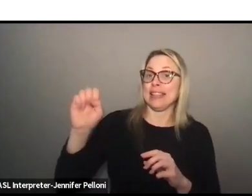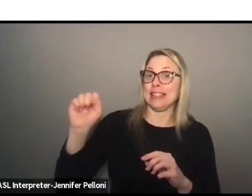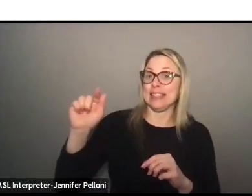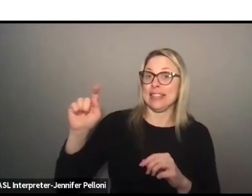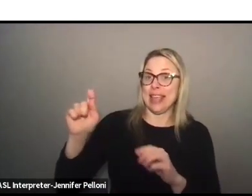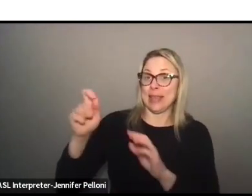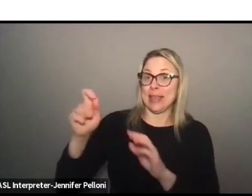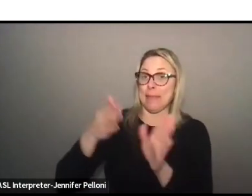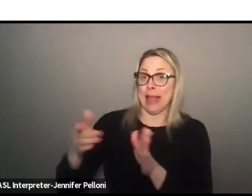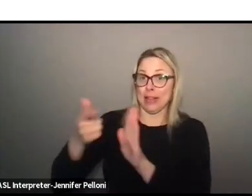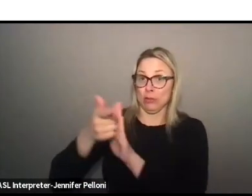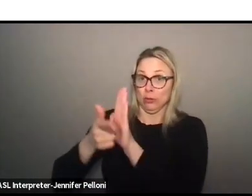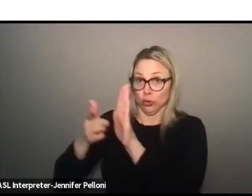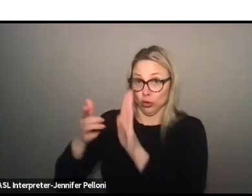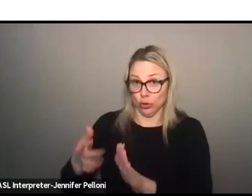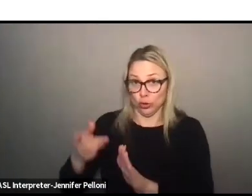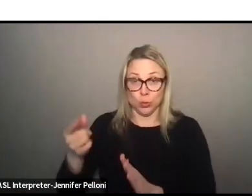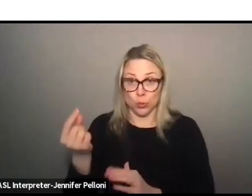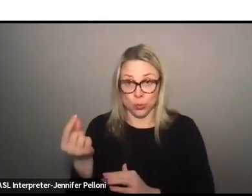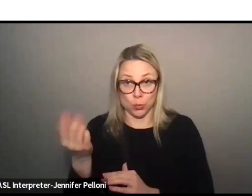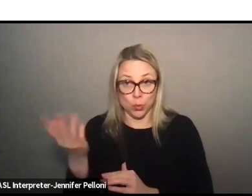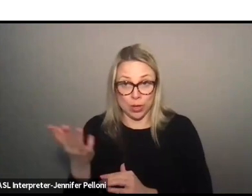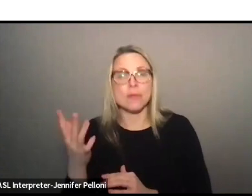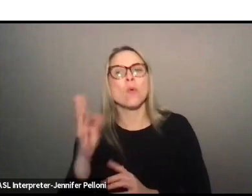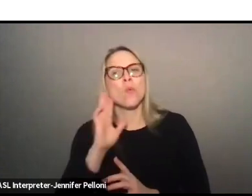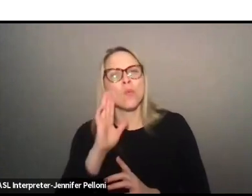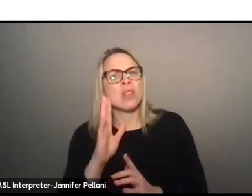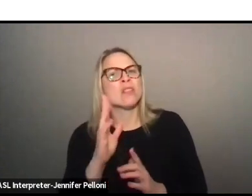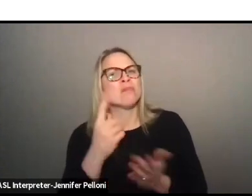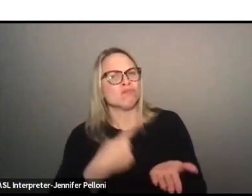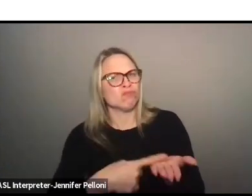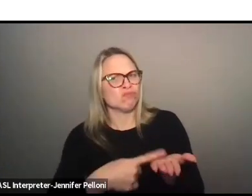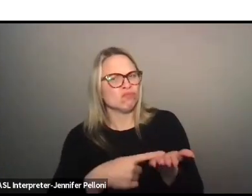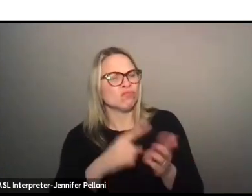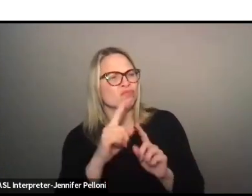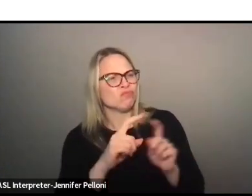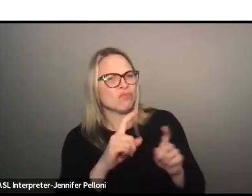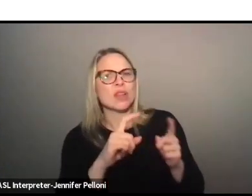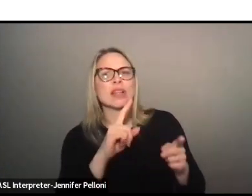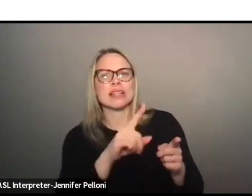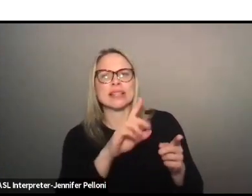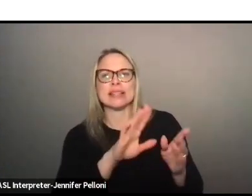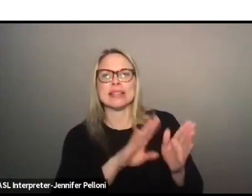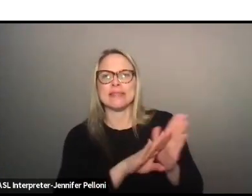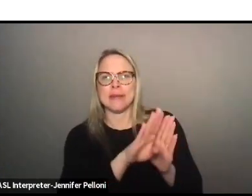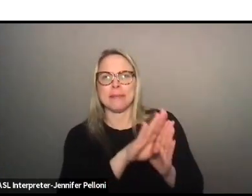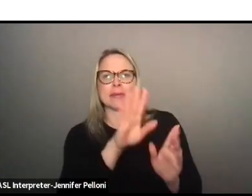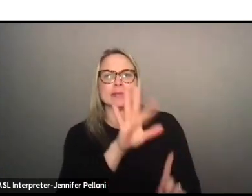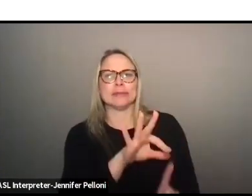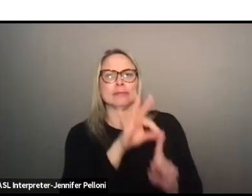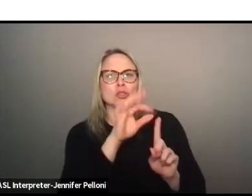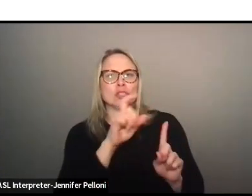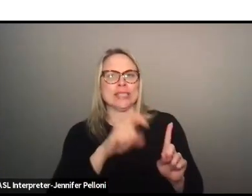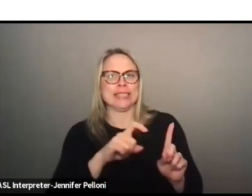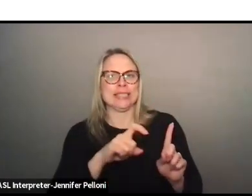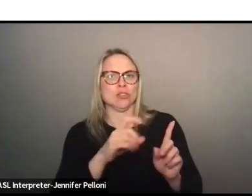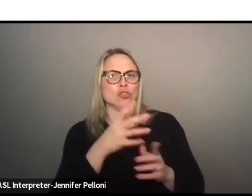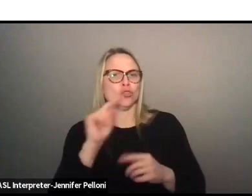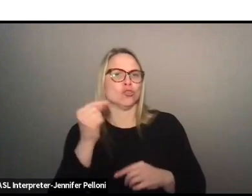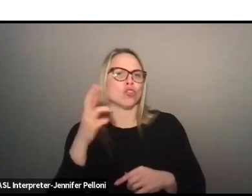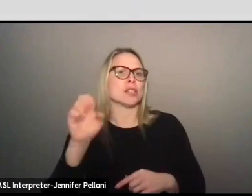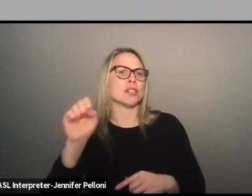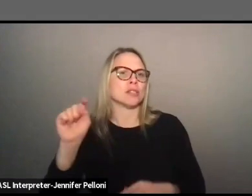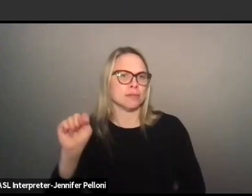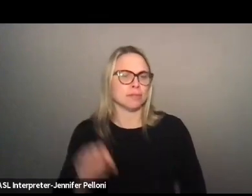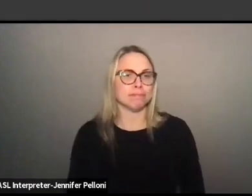planning attorney is also going to talk to you about developing a special needs trust. Next slide,